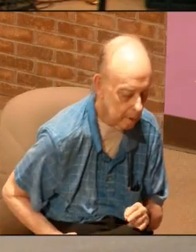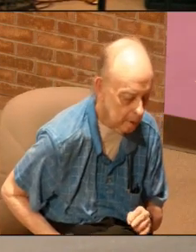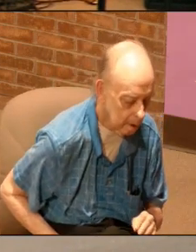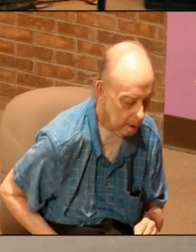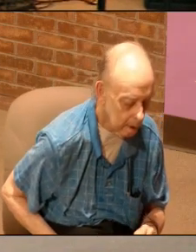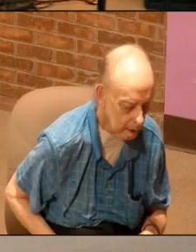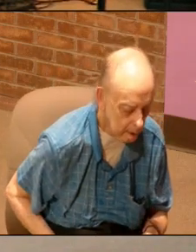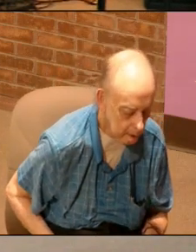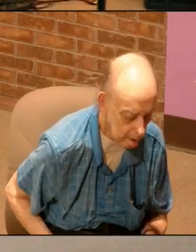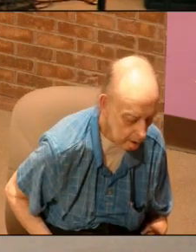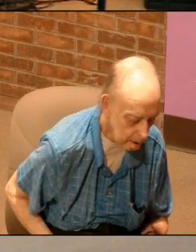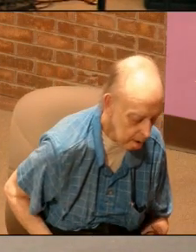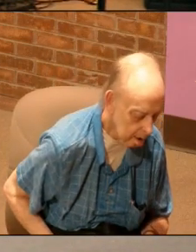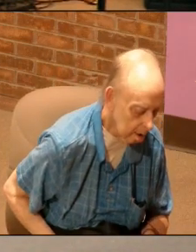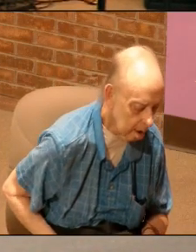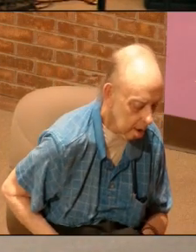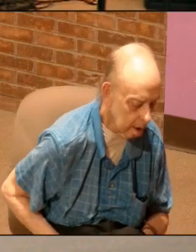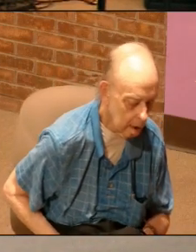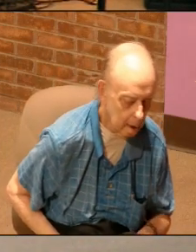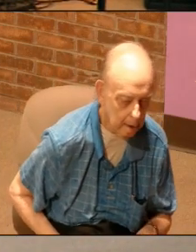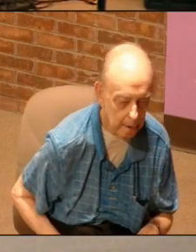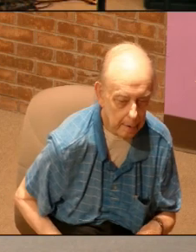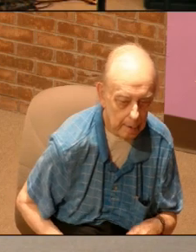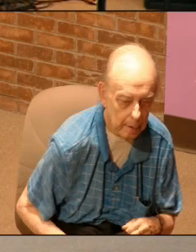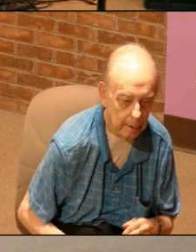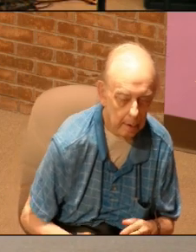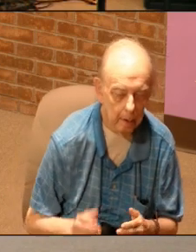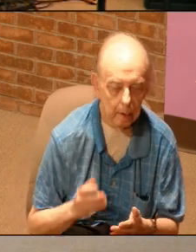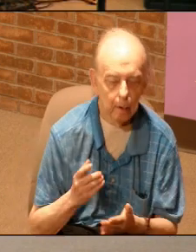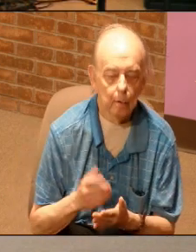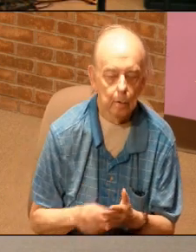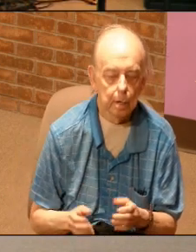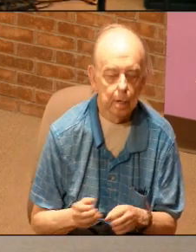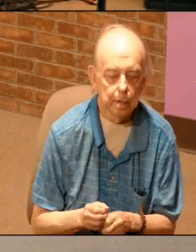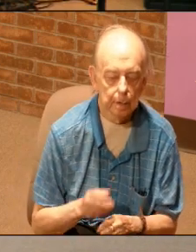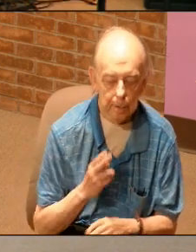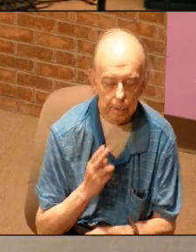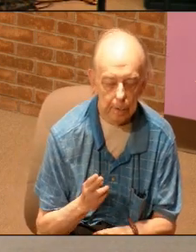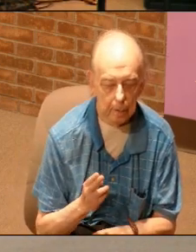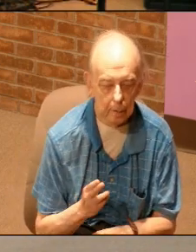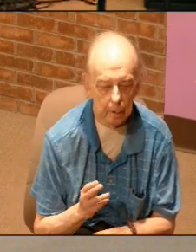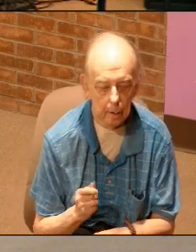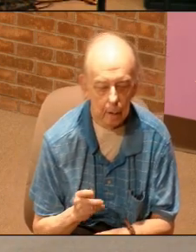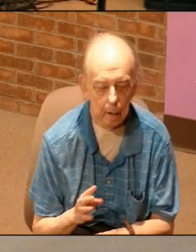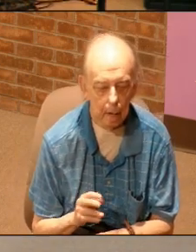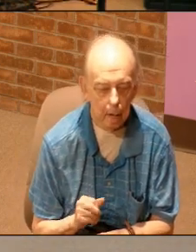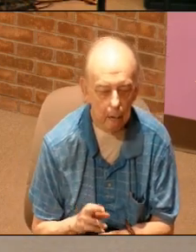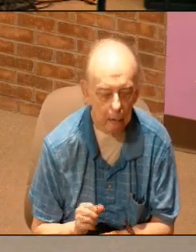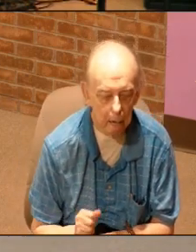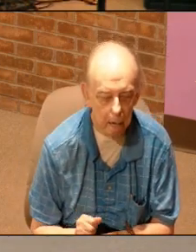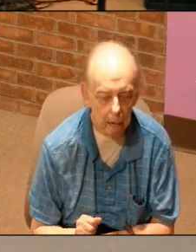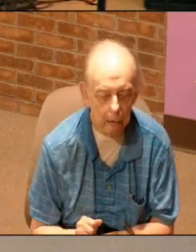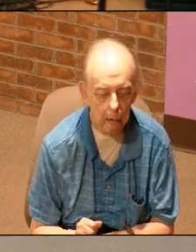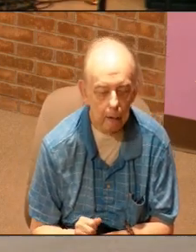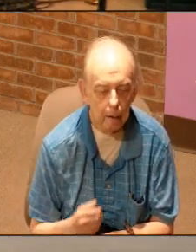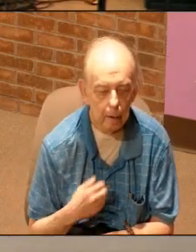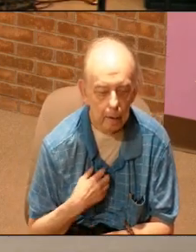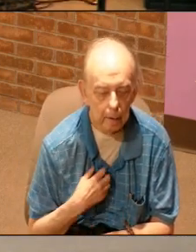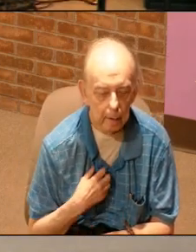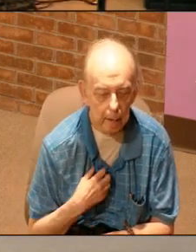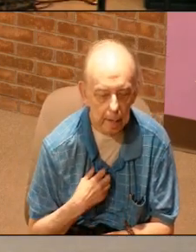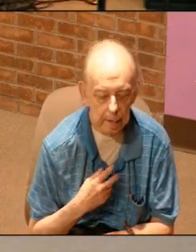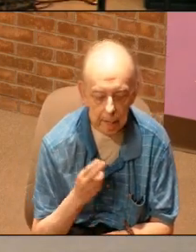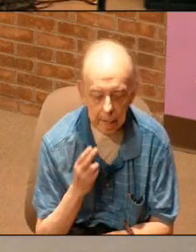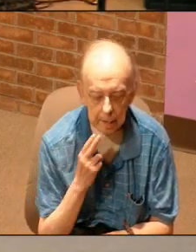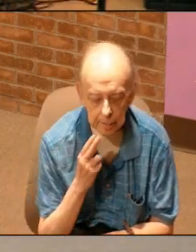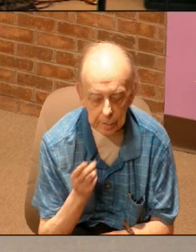this: what got smoked was the cigarette, because my mom had a cigarette in her